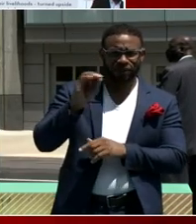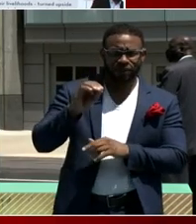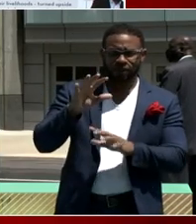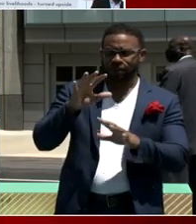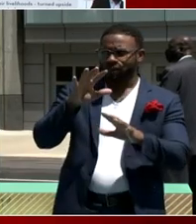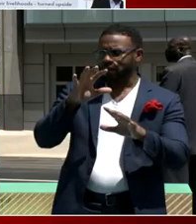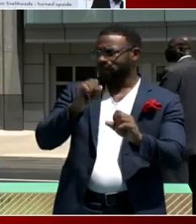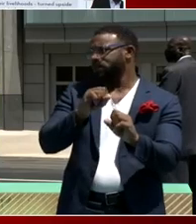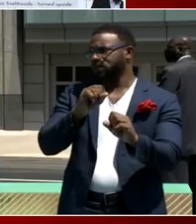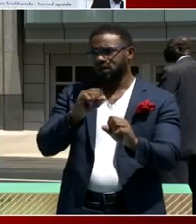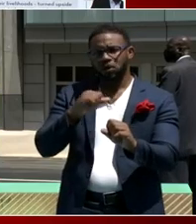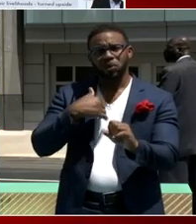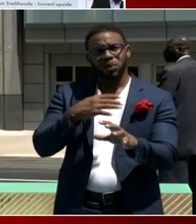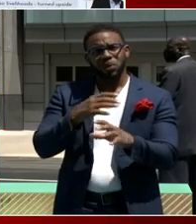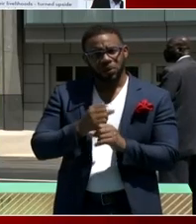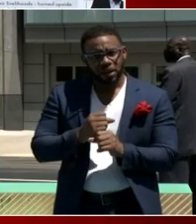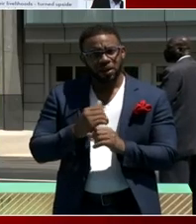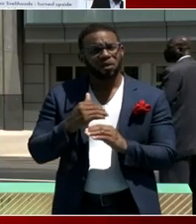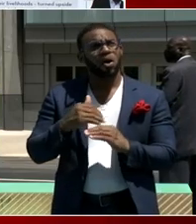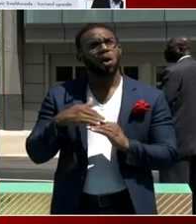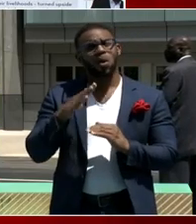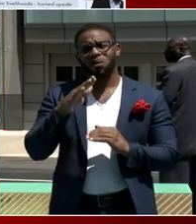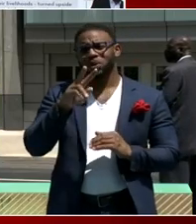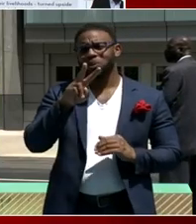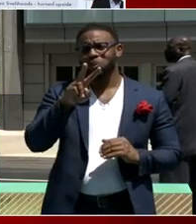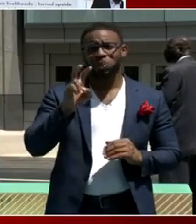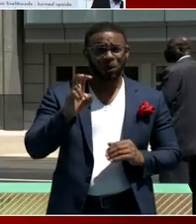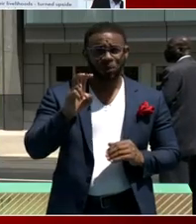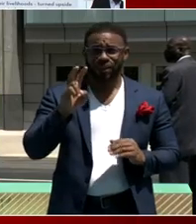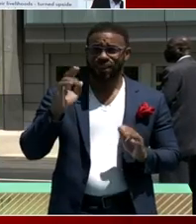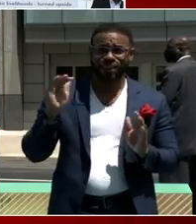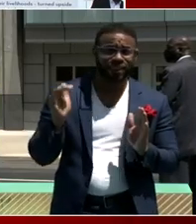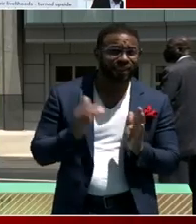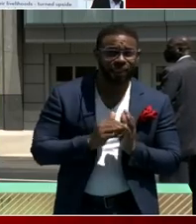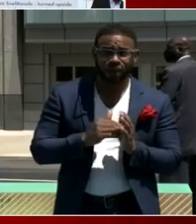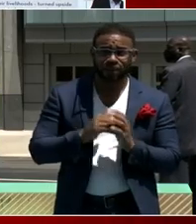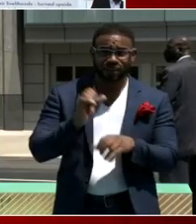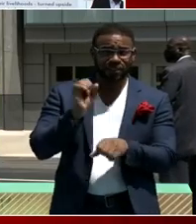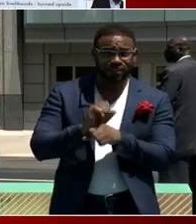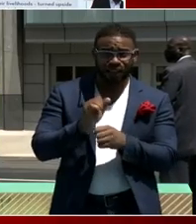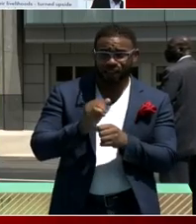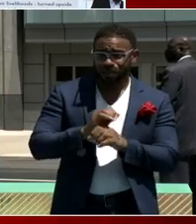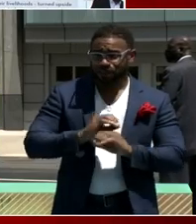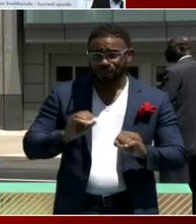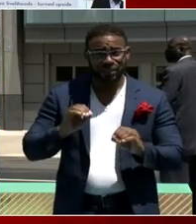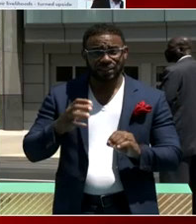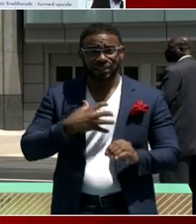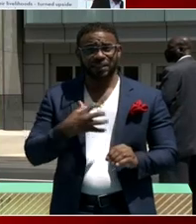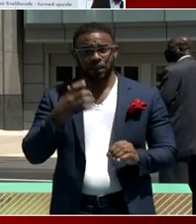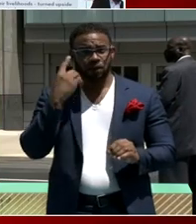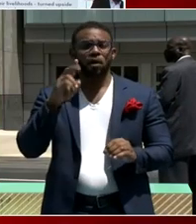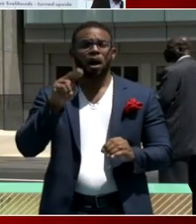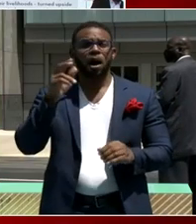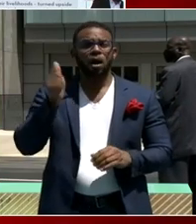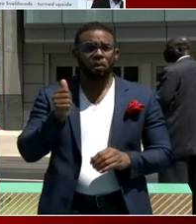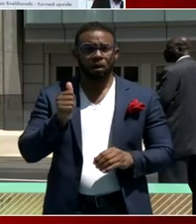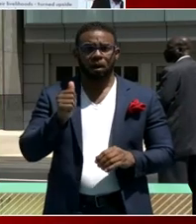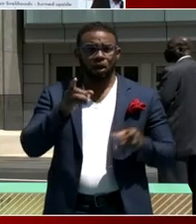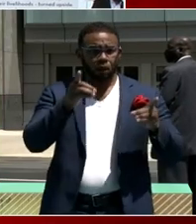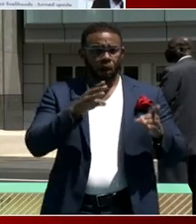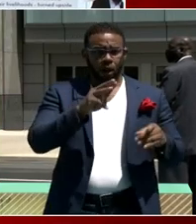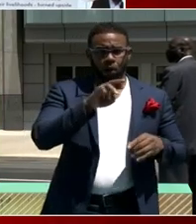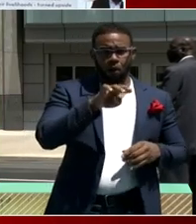11%. We've received over 200,000 jobless claims, and Director